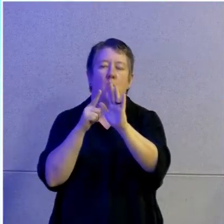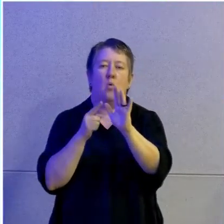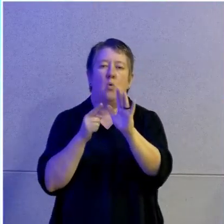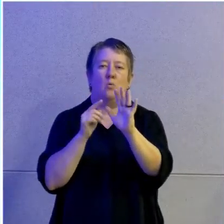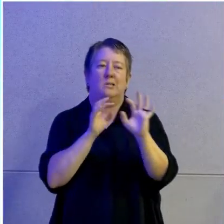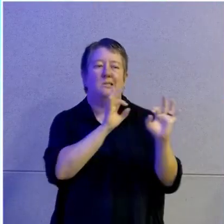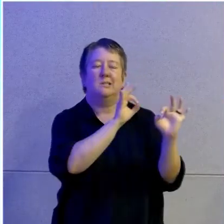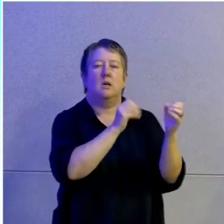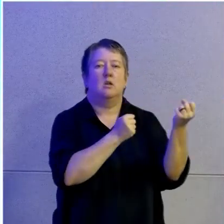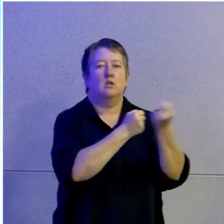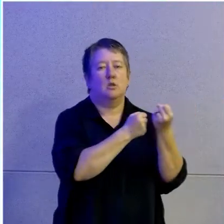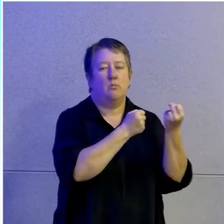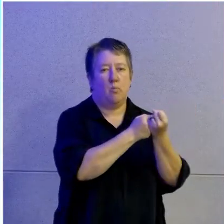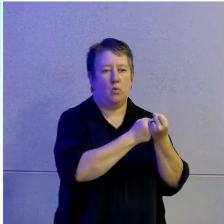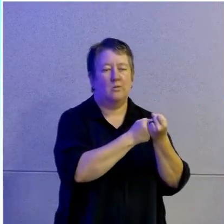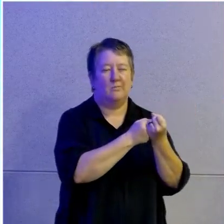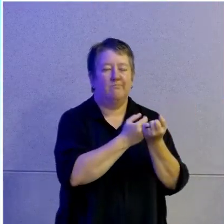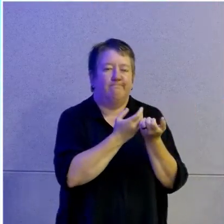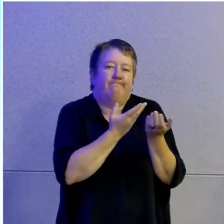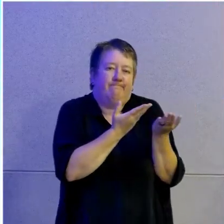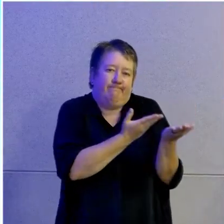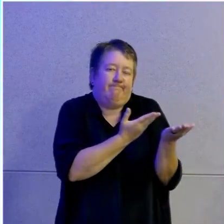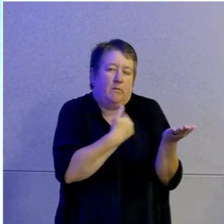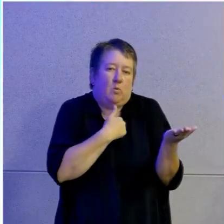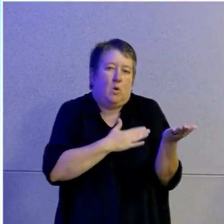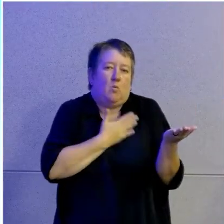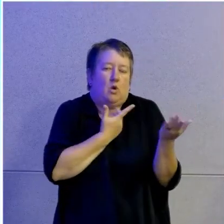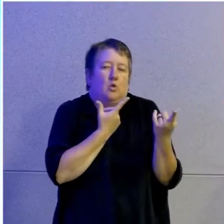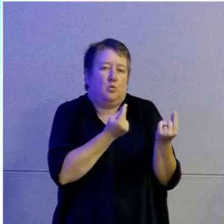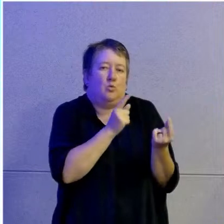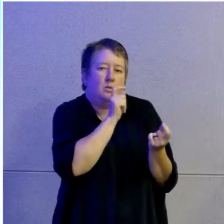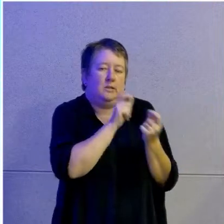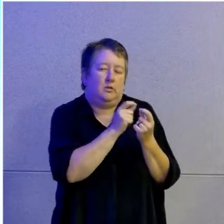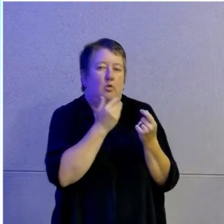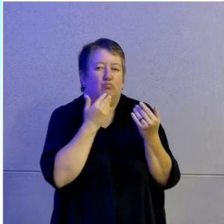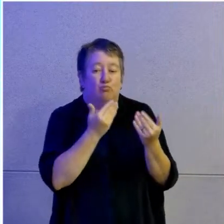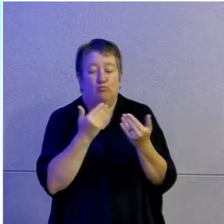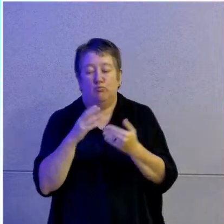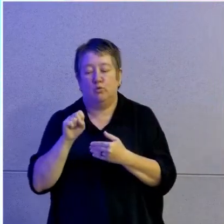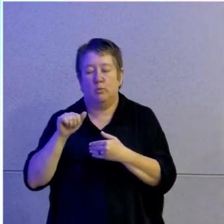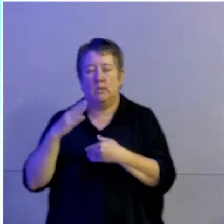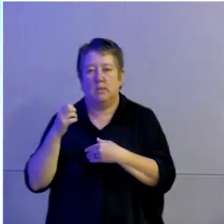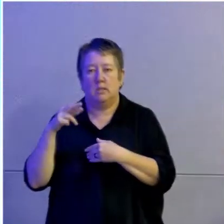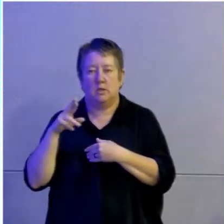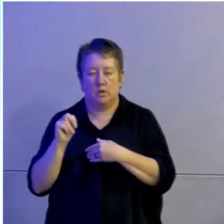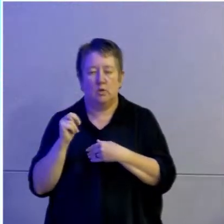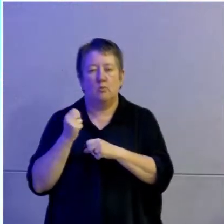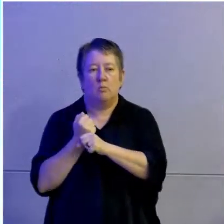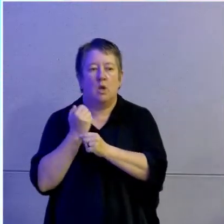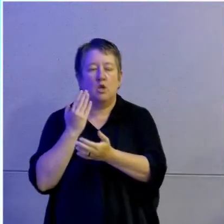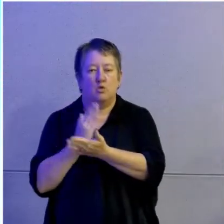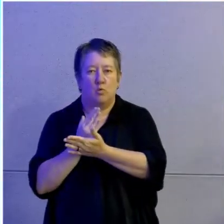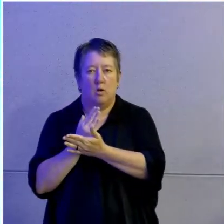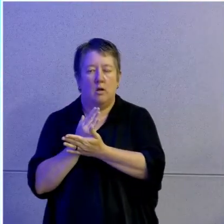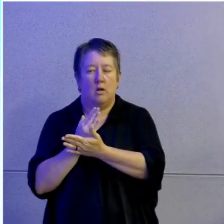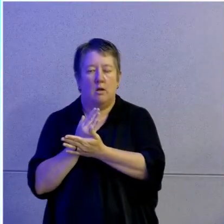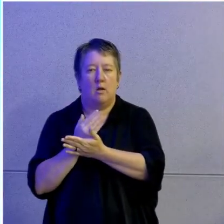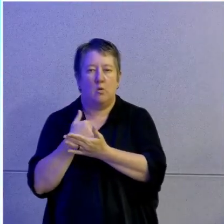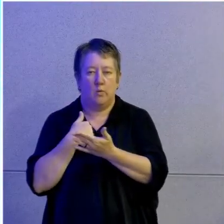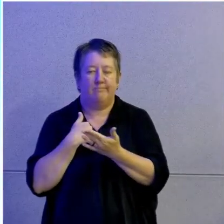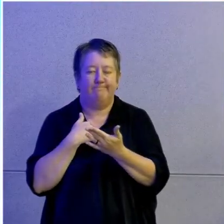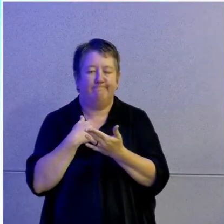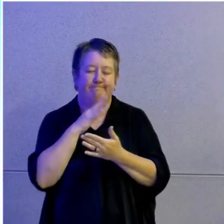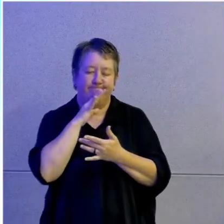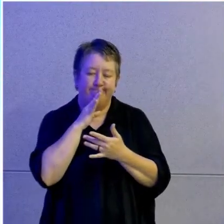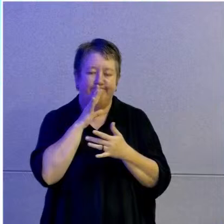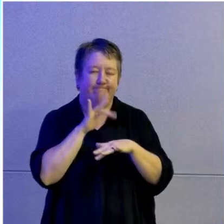such institutions? This is exactly what we want to do. So thanks again to the SASMs to make sure that we talk and touch